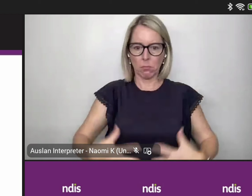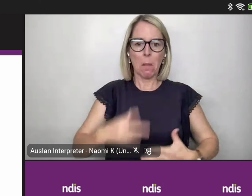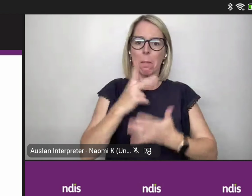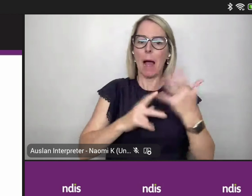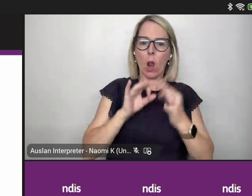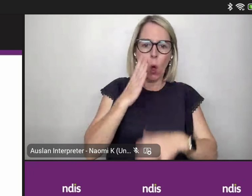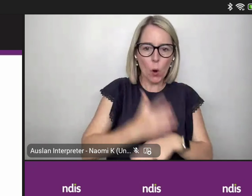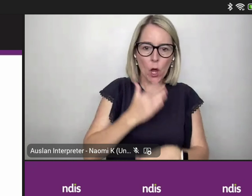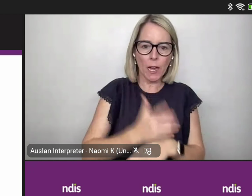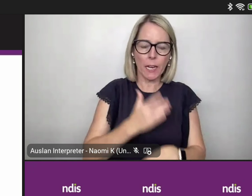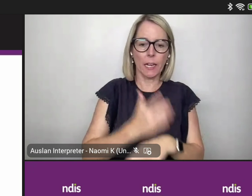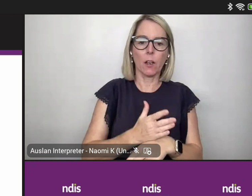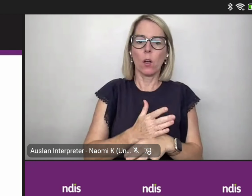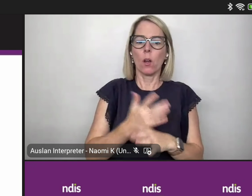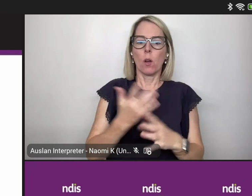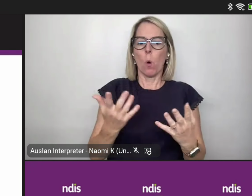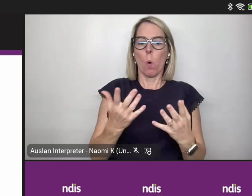Act.